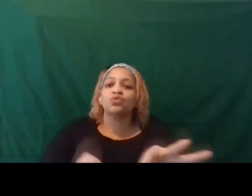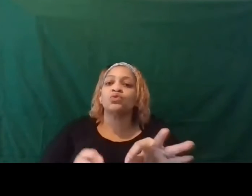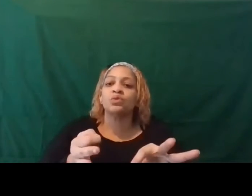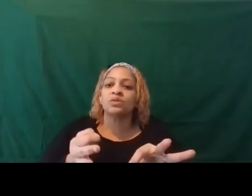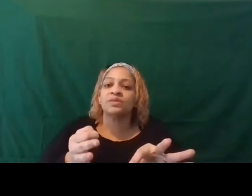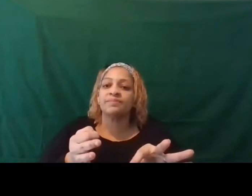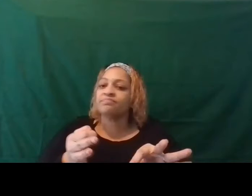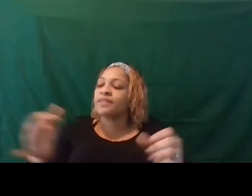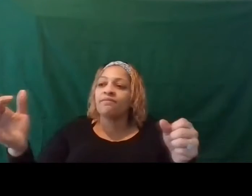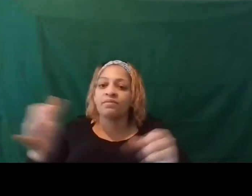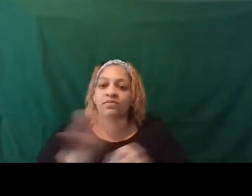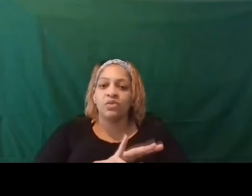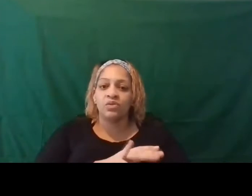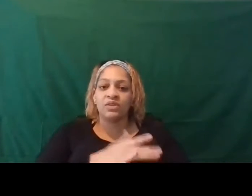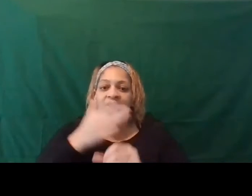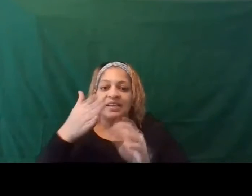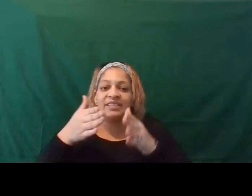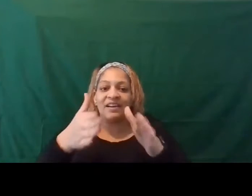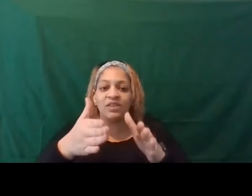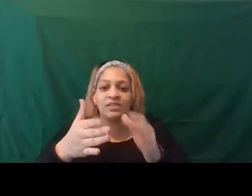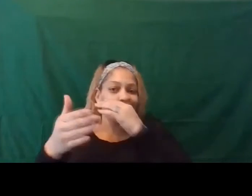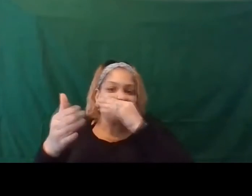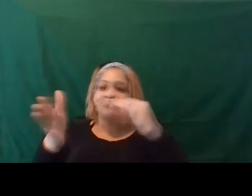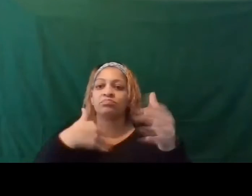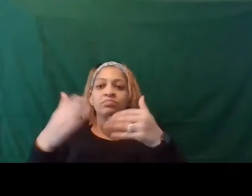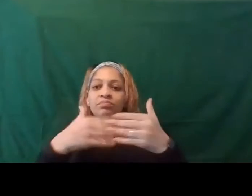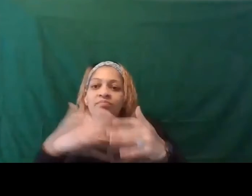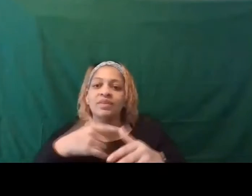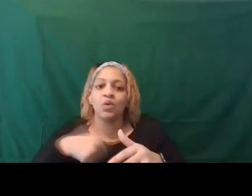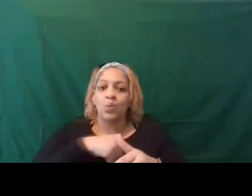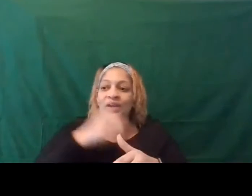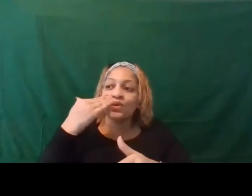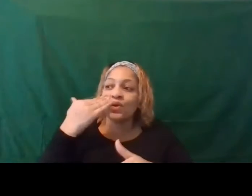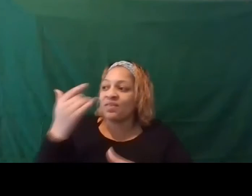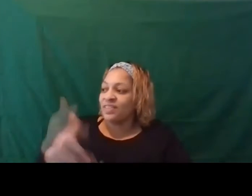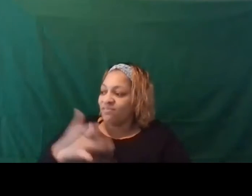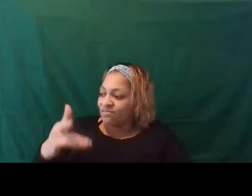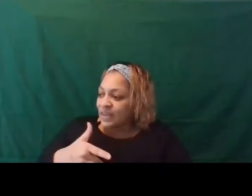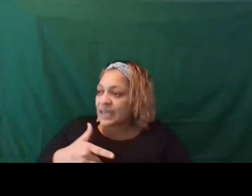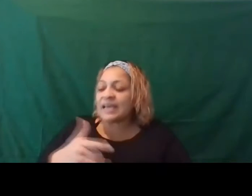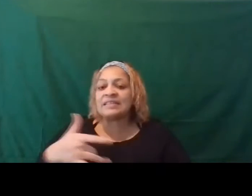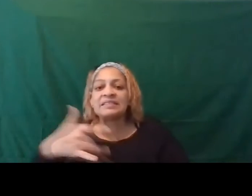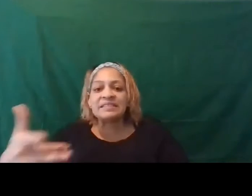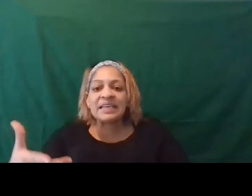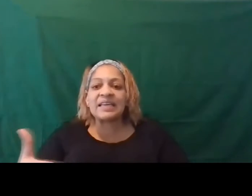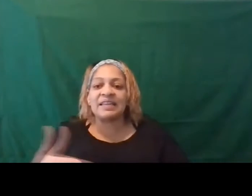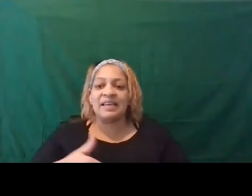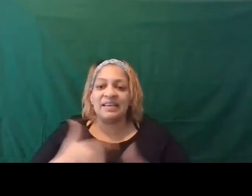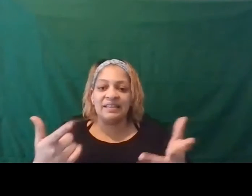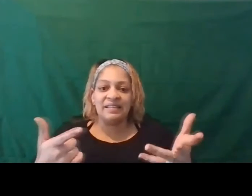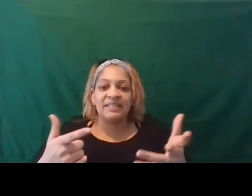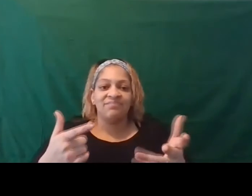direction, even though there is fear, even though there is a tendency to keep the status quo